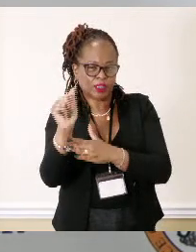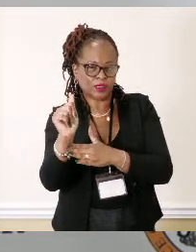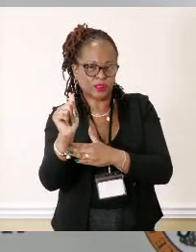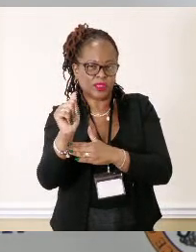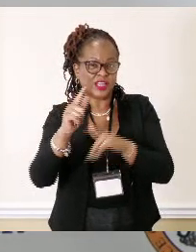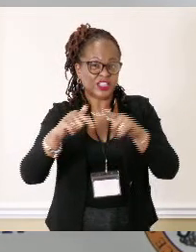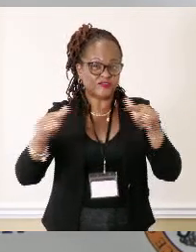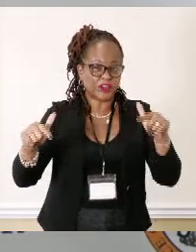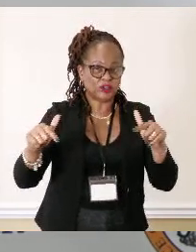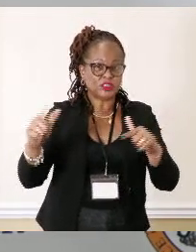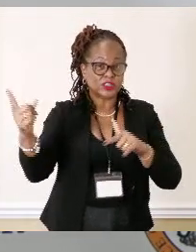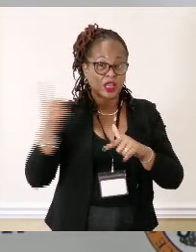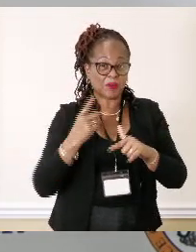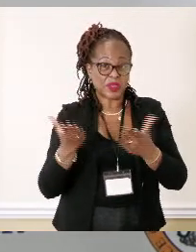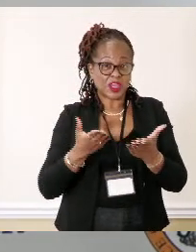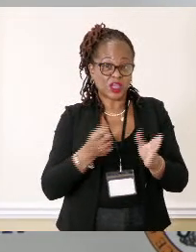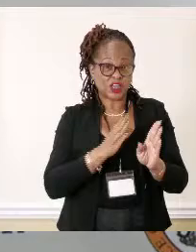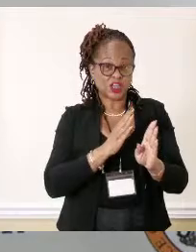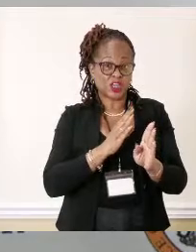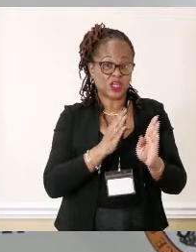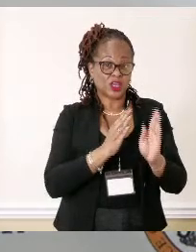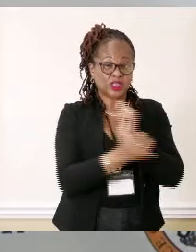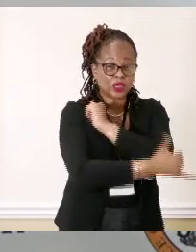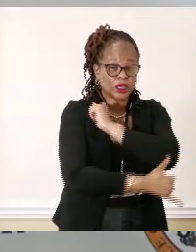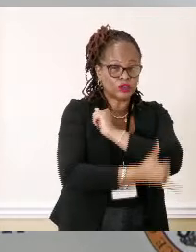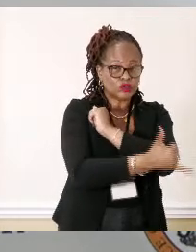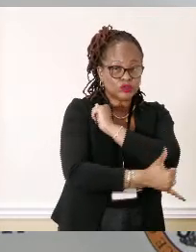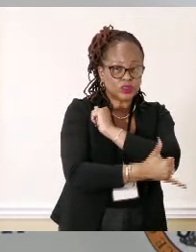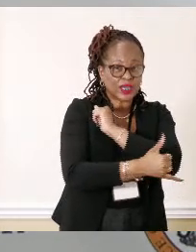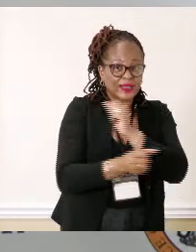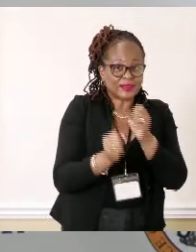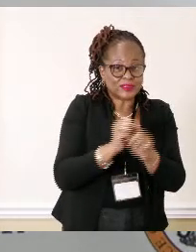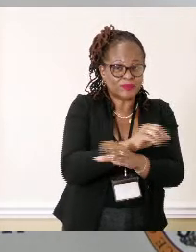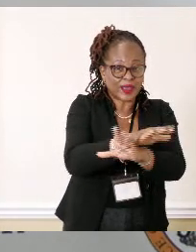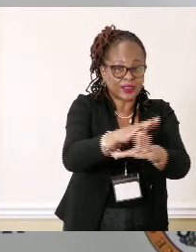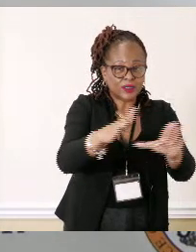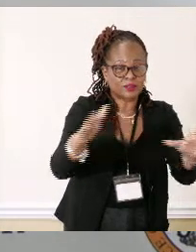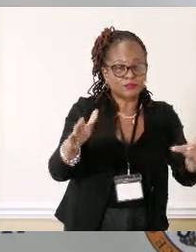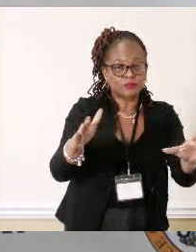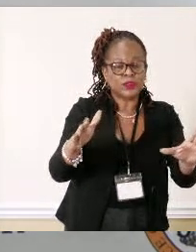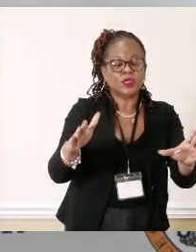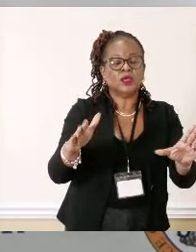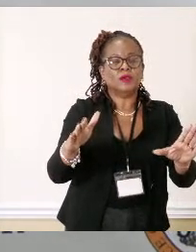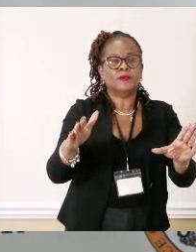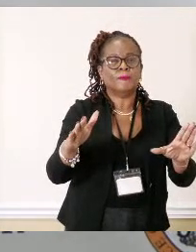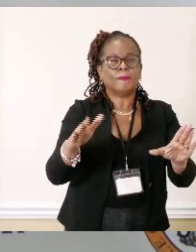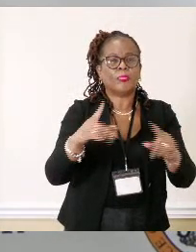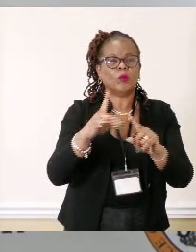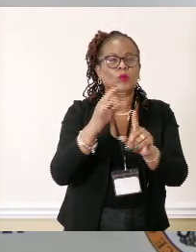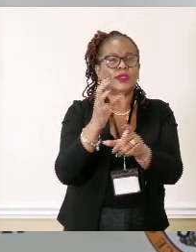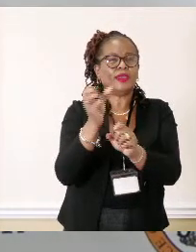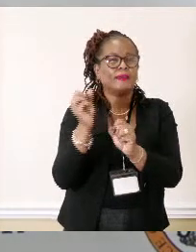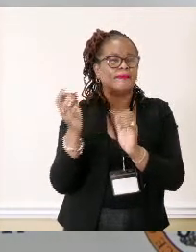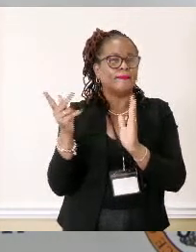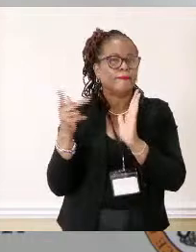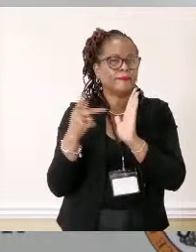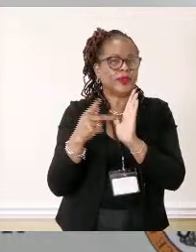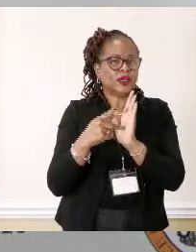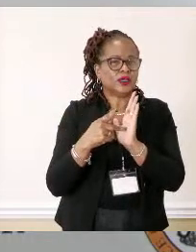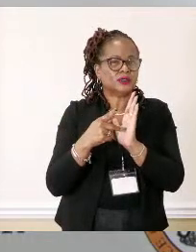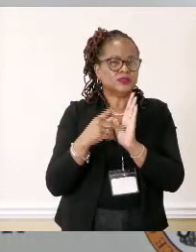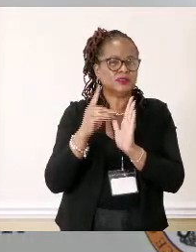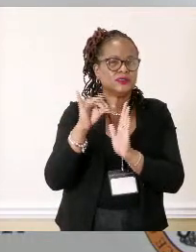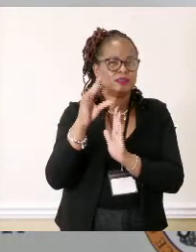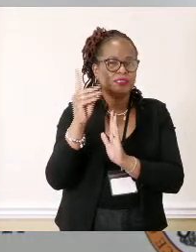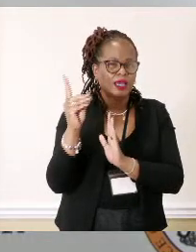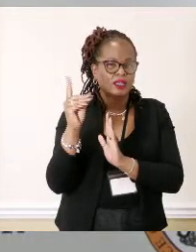may have come into the country and kind of expanded. So, but once we get the sequencing data from